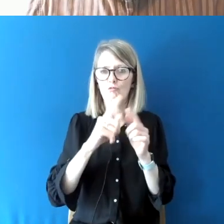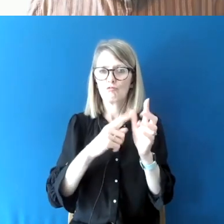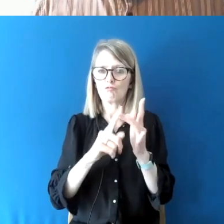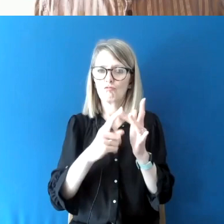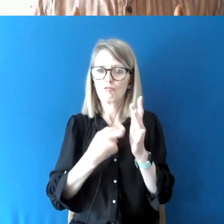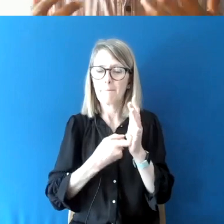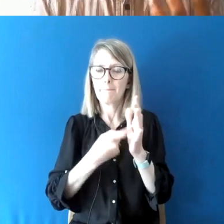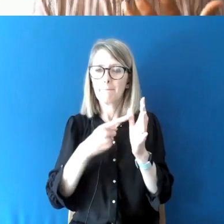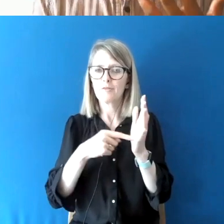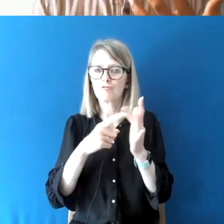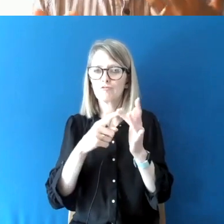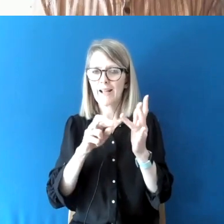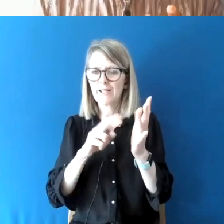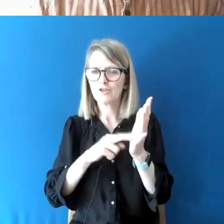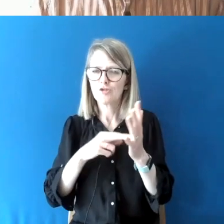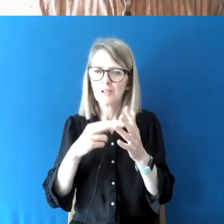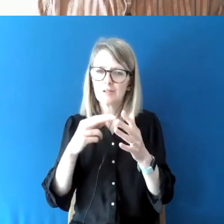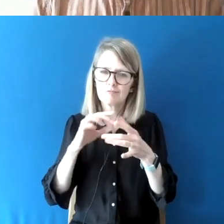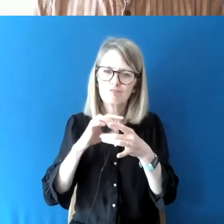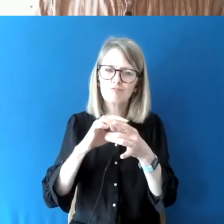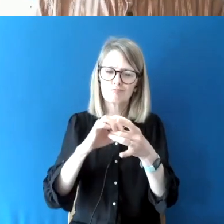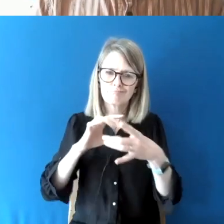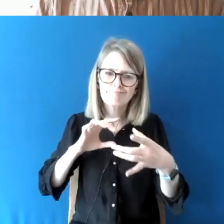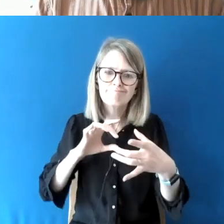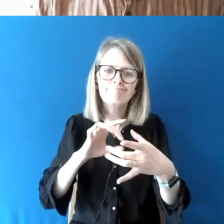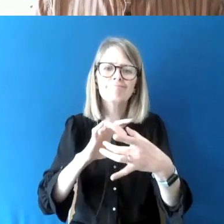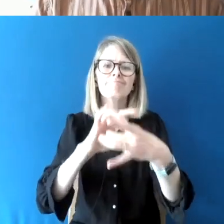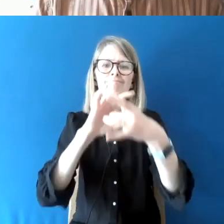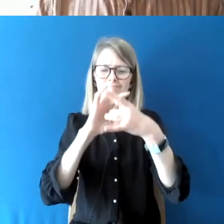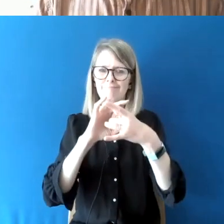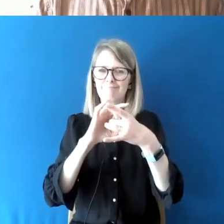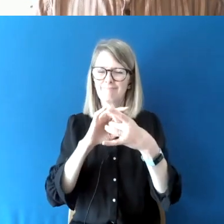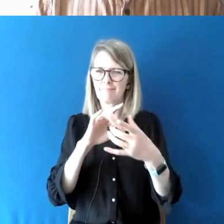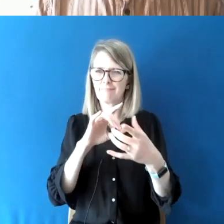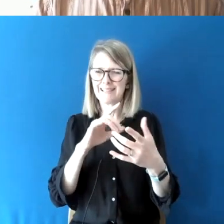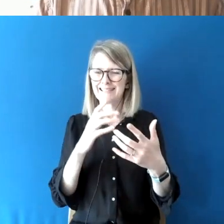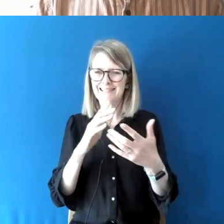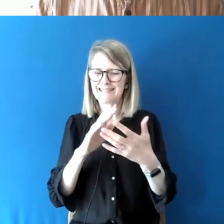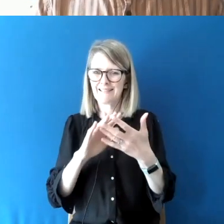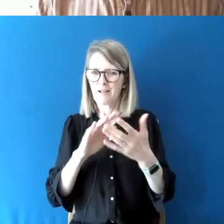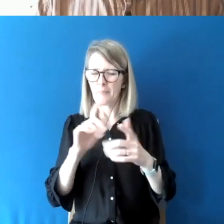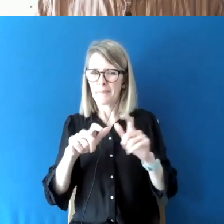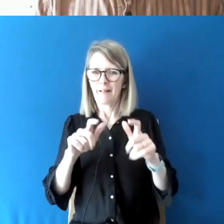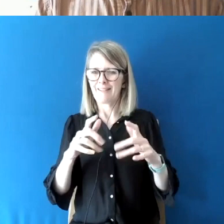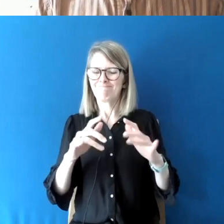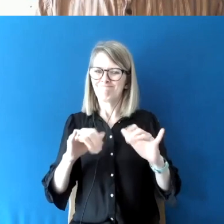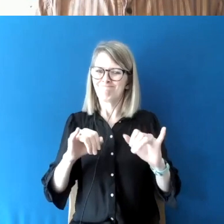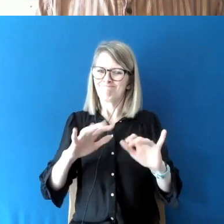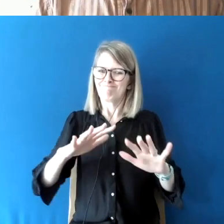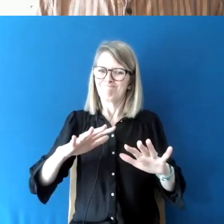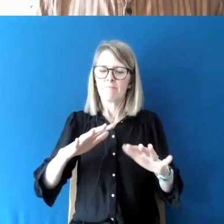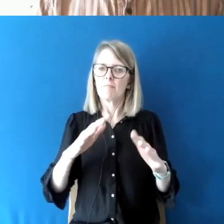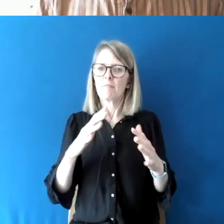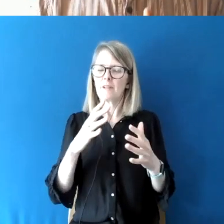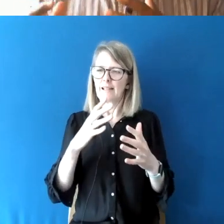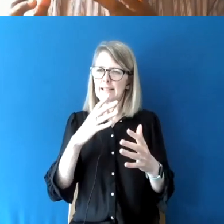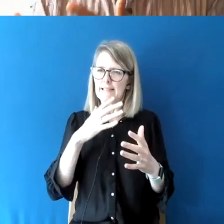because it's a topic. It's a theme that needs to be dealt with care,